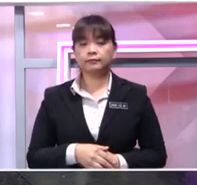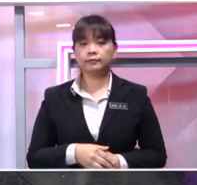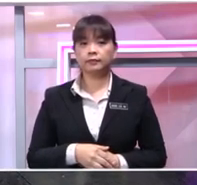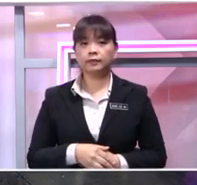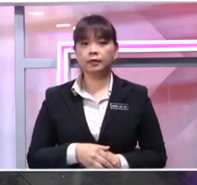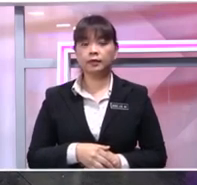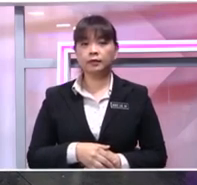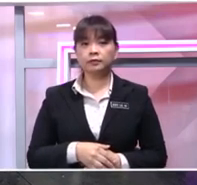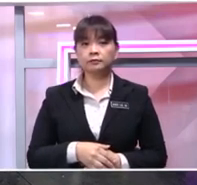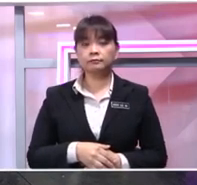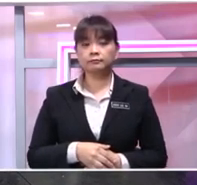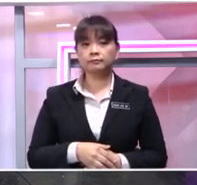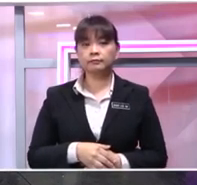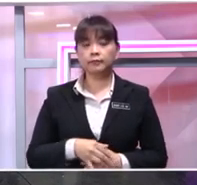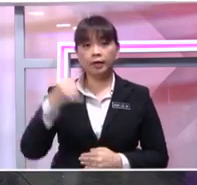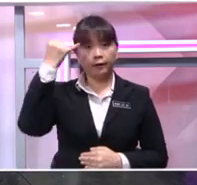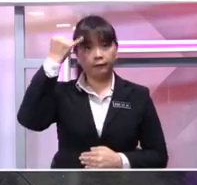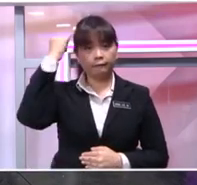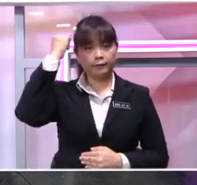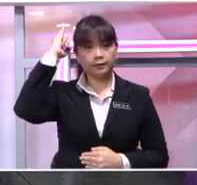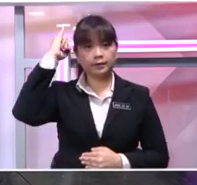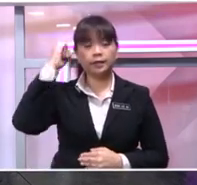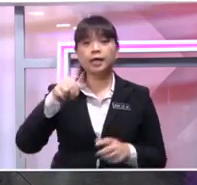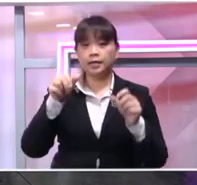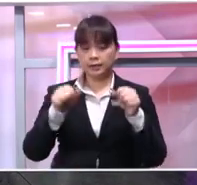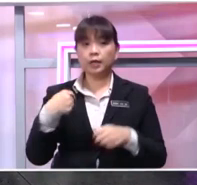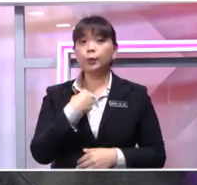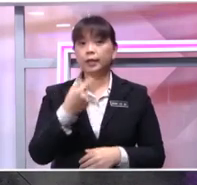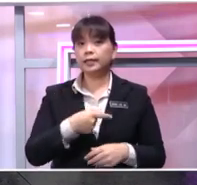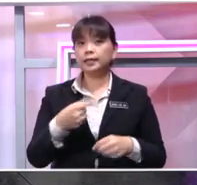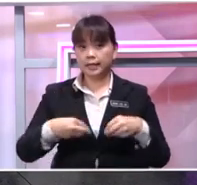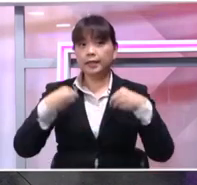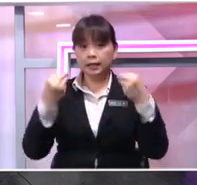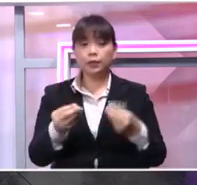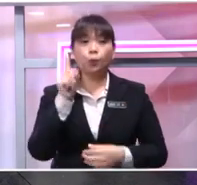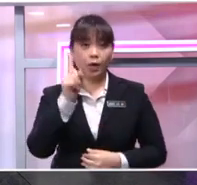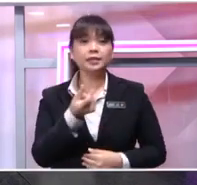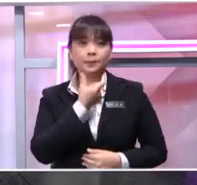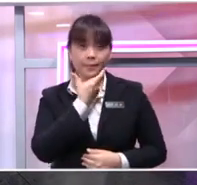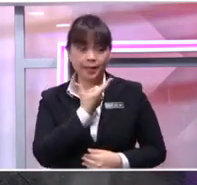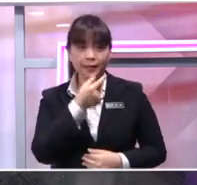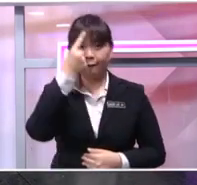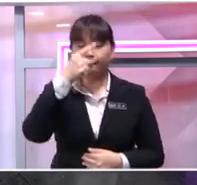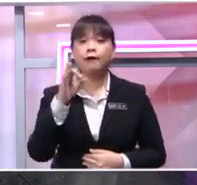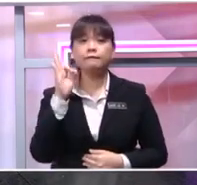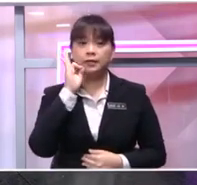Irfan, yes? Can we please give her a reward because she did a very good job. She didn't miss